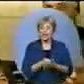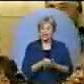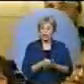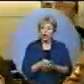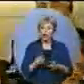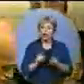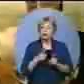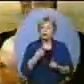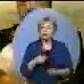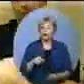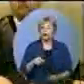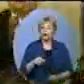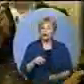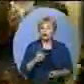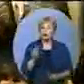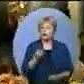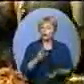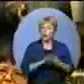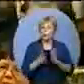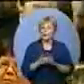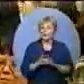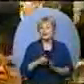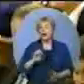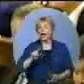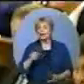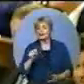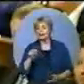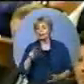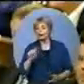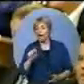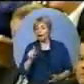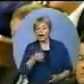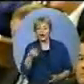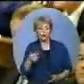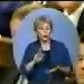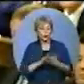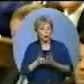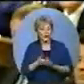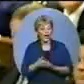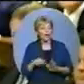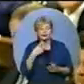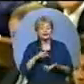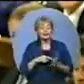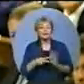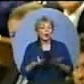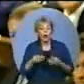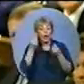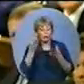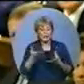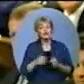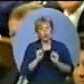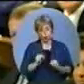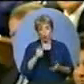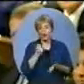jobs? The Honourable Minister of Industry. Speaker, I'm unaware of the facts that the Honourable